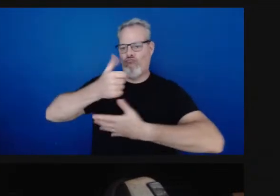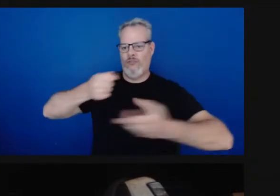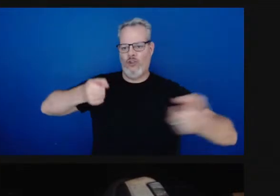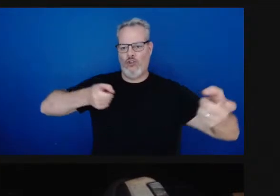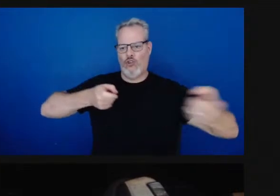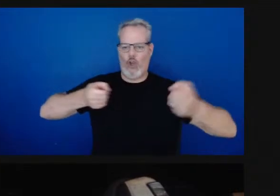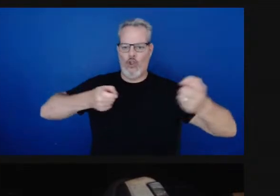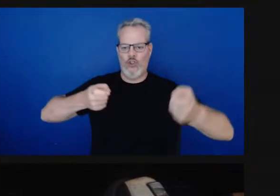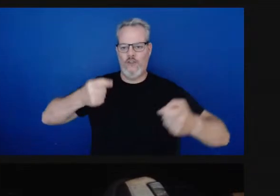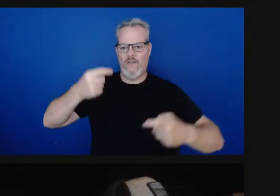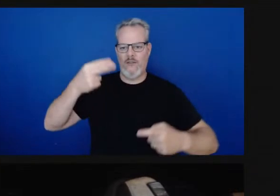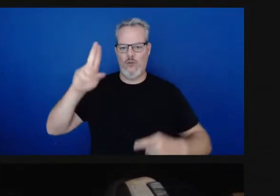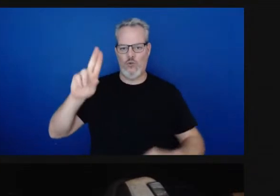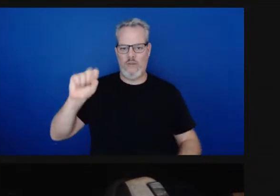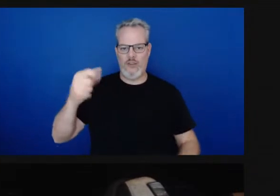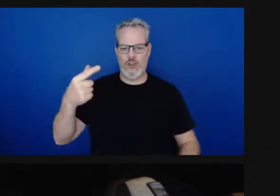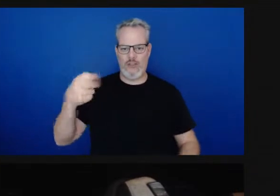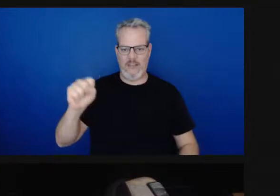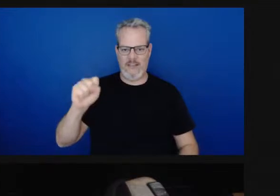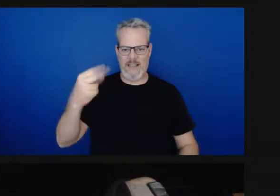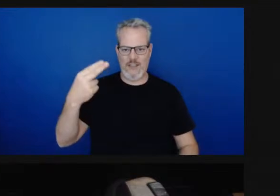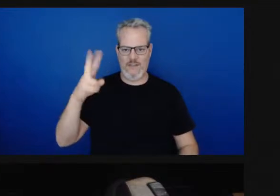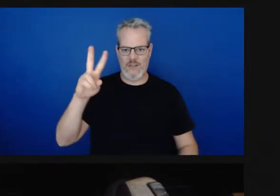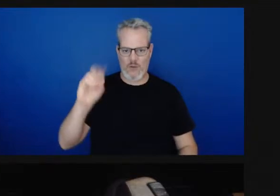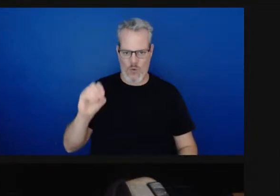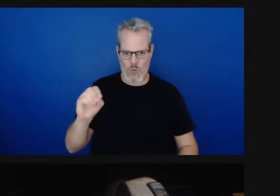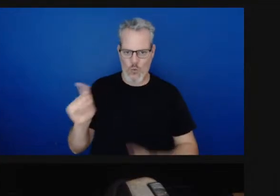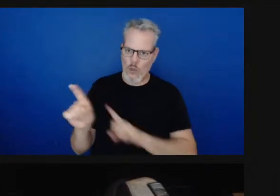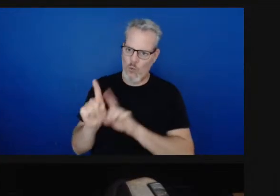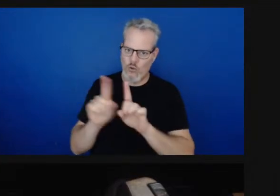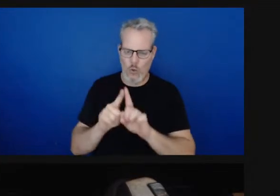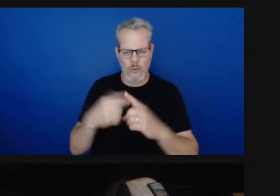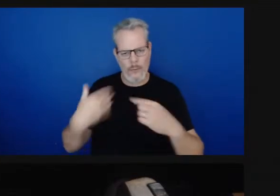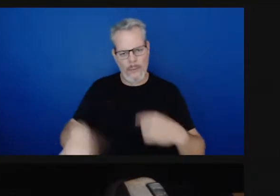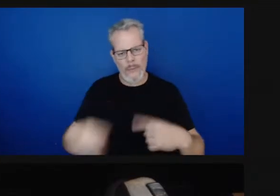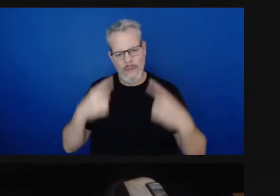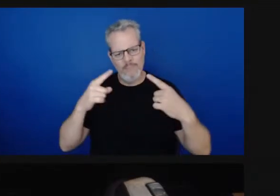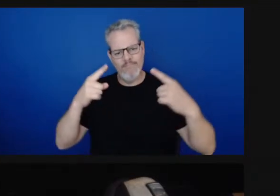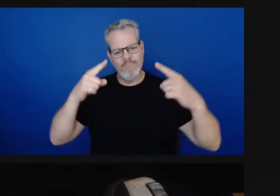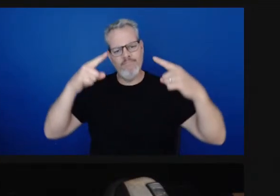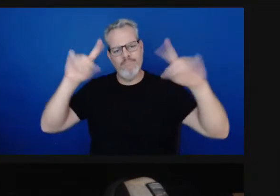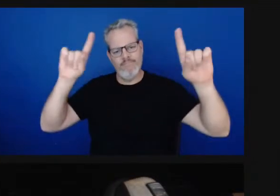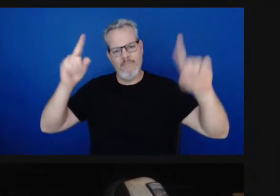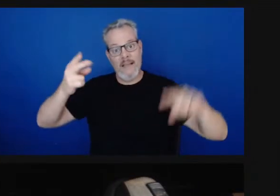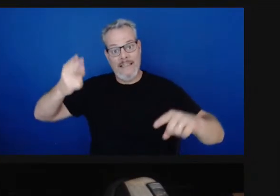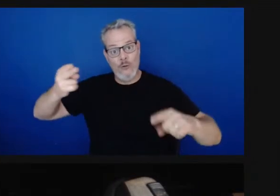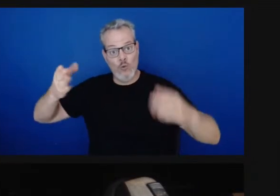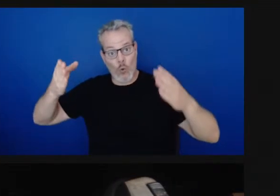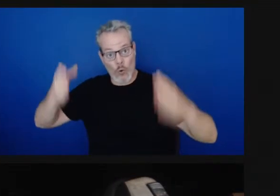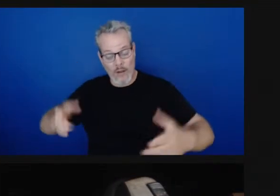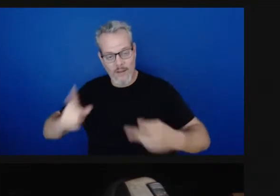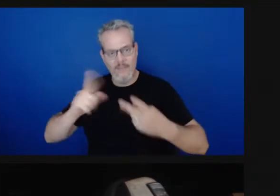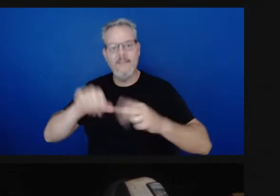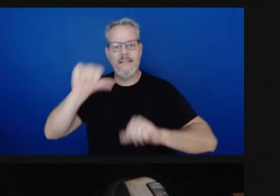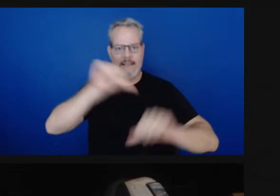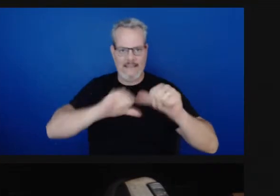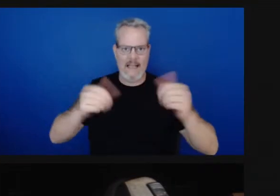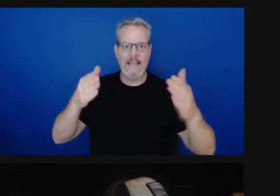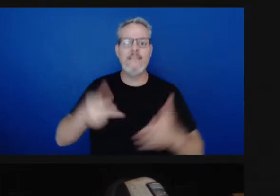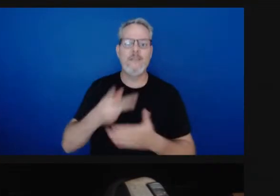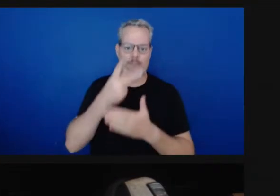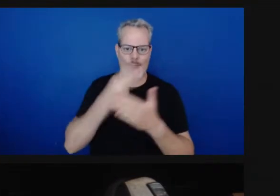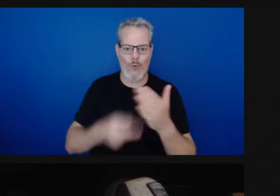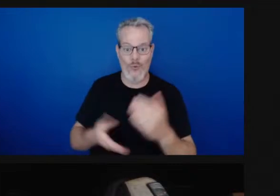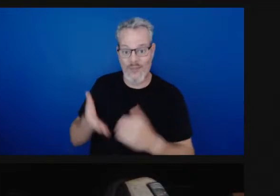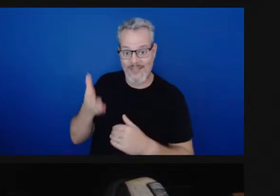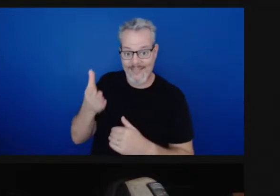He was also an accomplished scientist and historian as well. Here he is